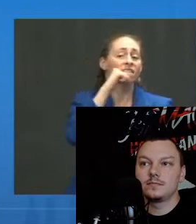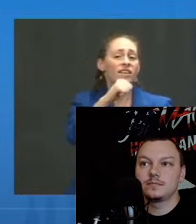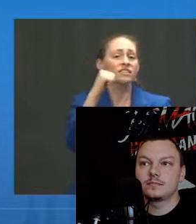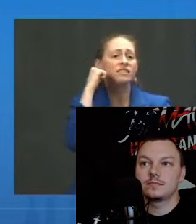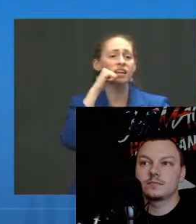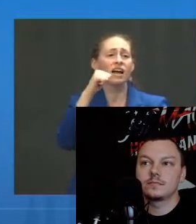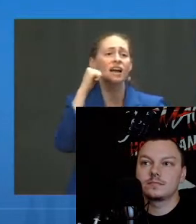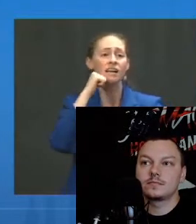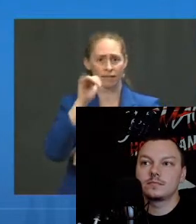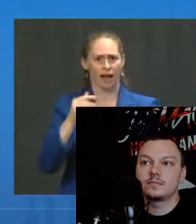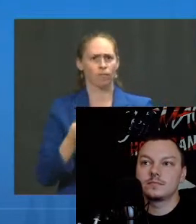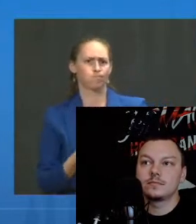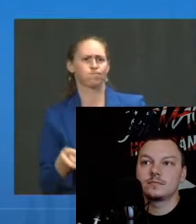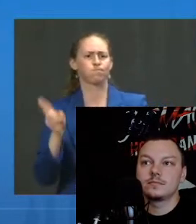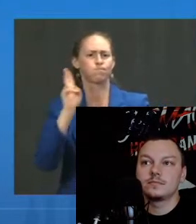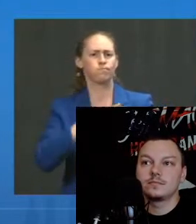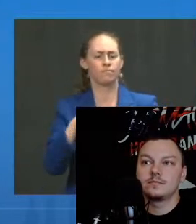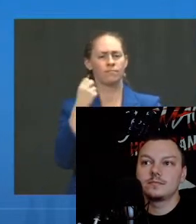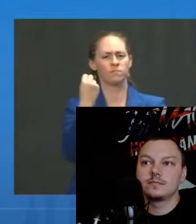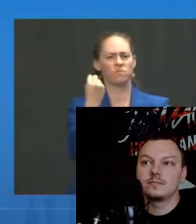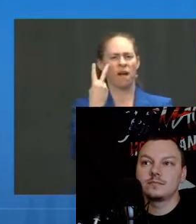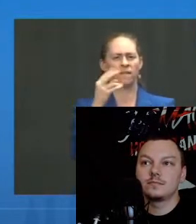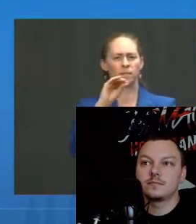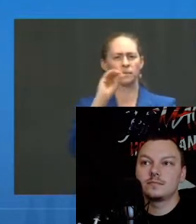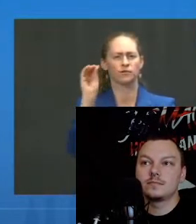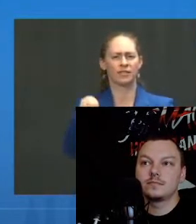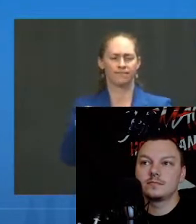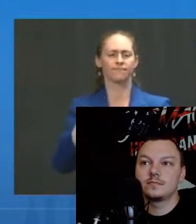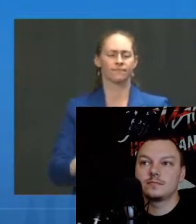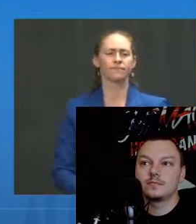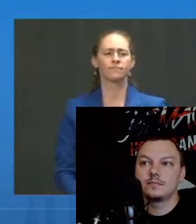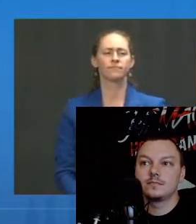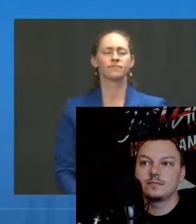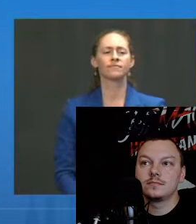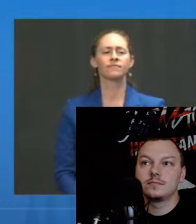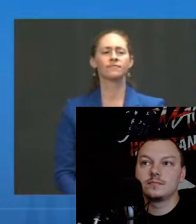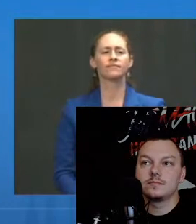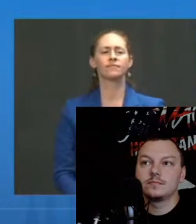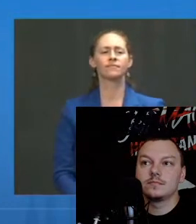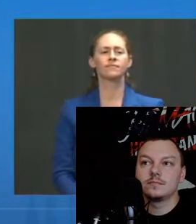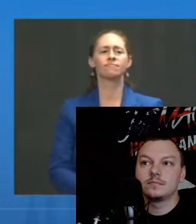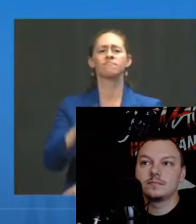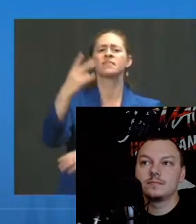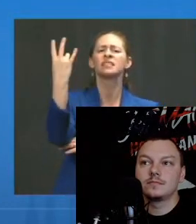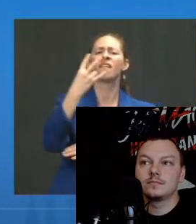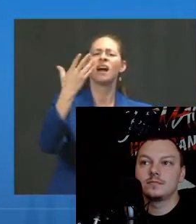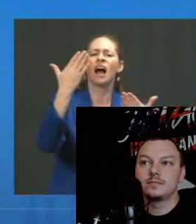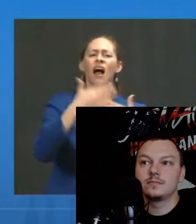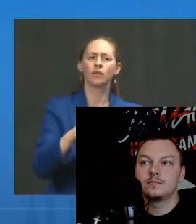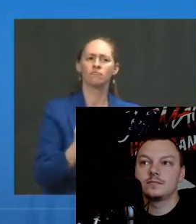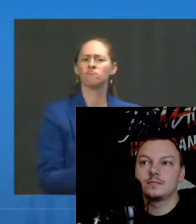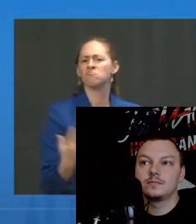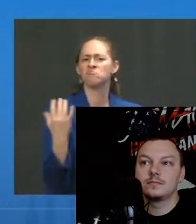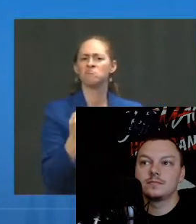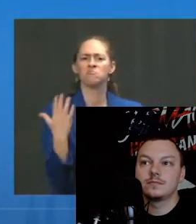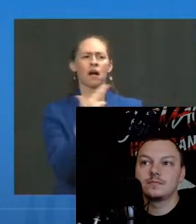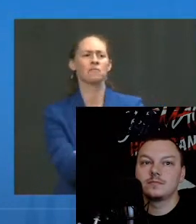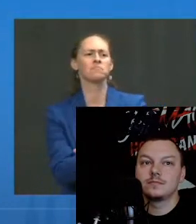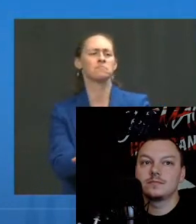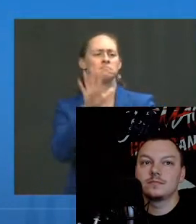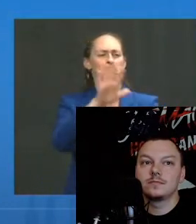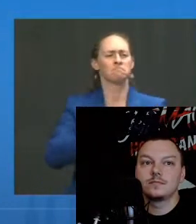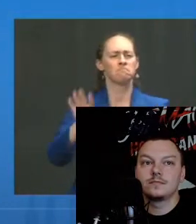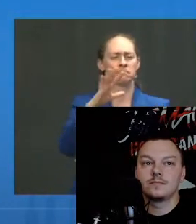nearly 12% from the prior 7-day average. The 7-day average of hospital admissions is about 11,000 per